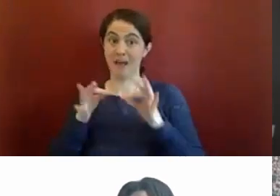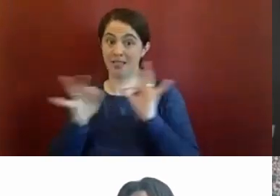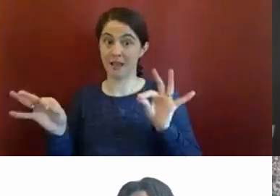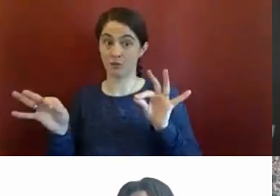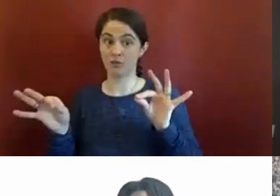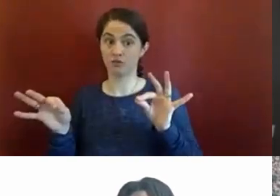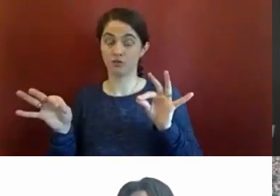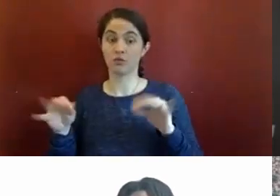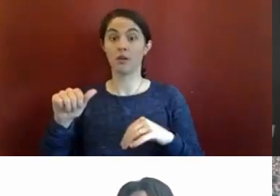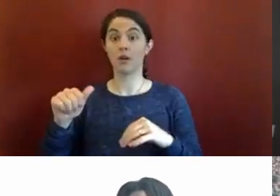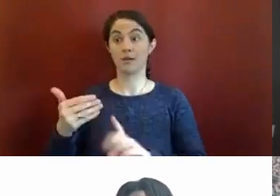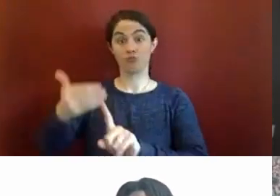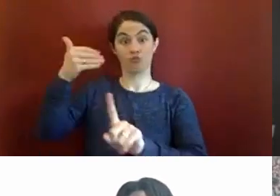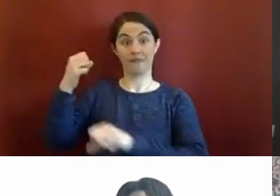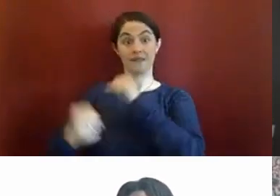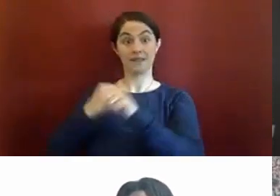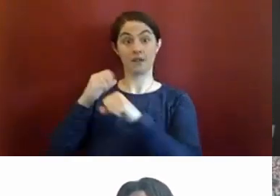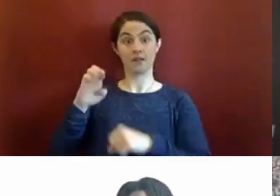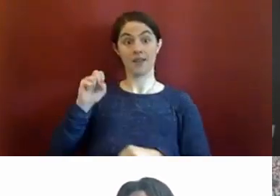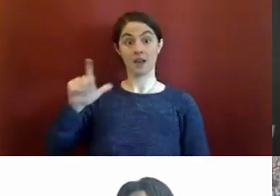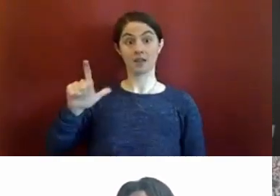very difficult because I never have to